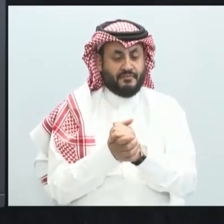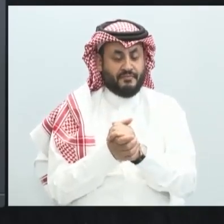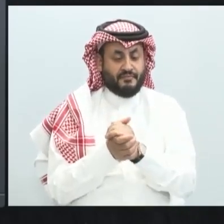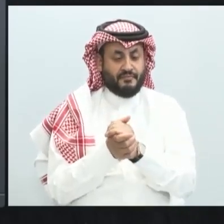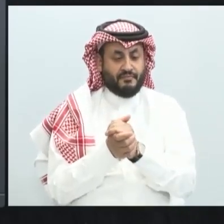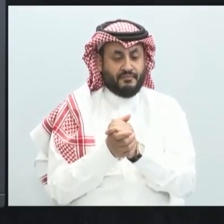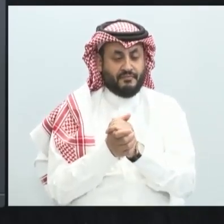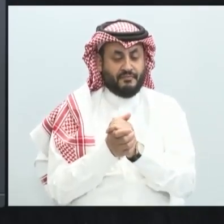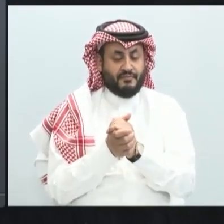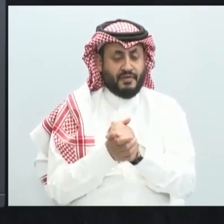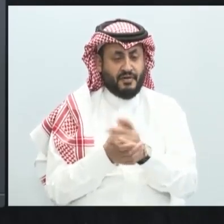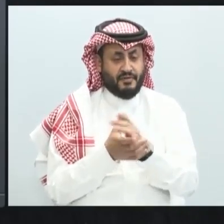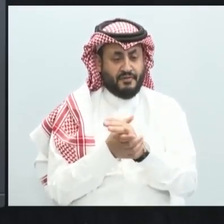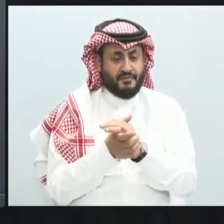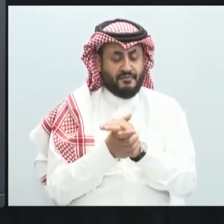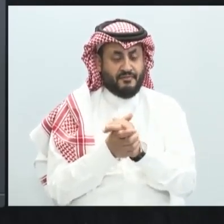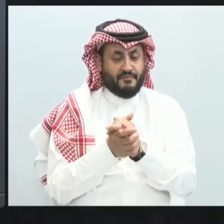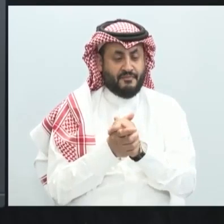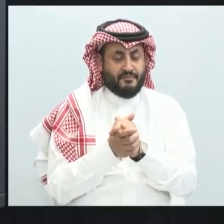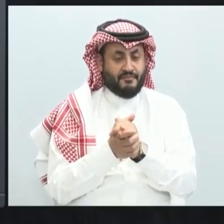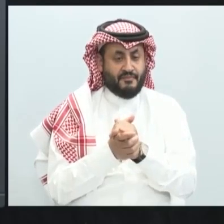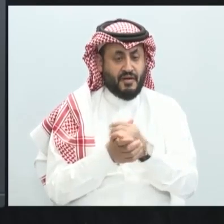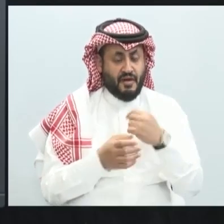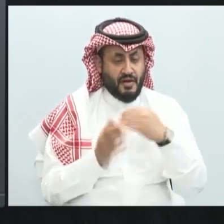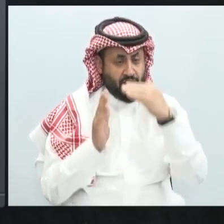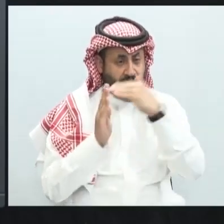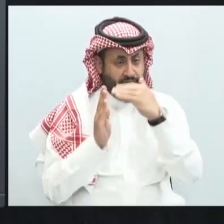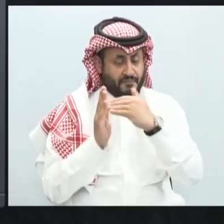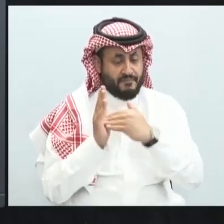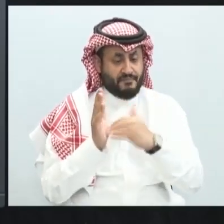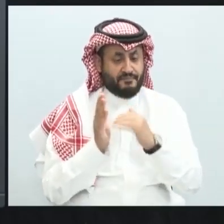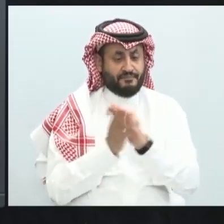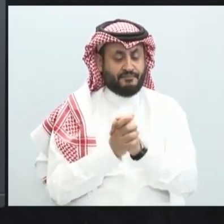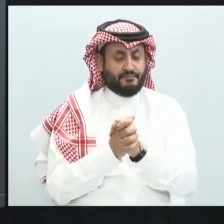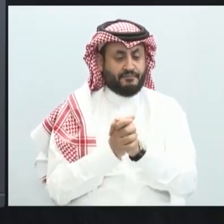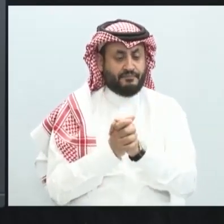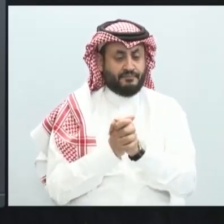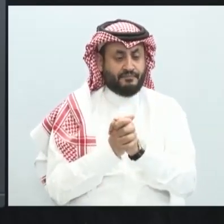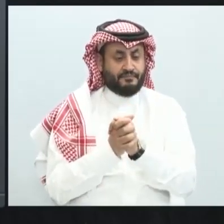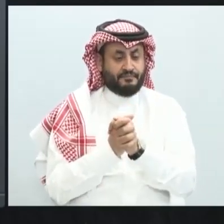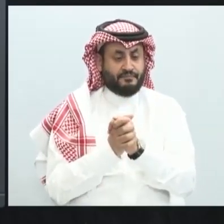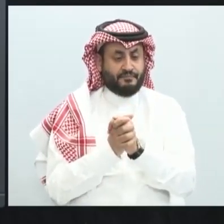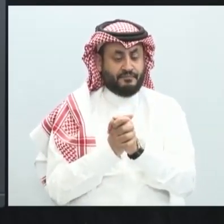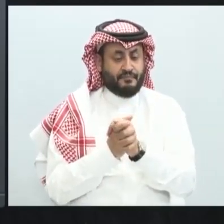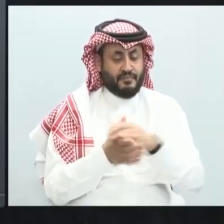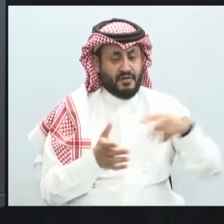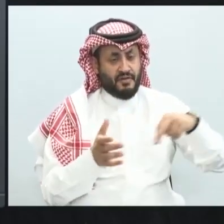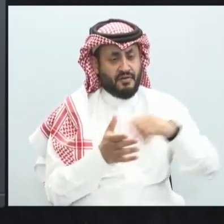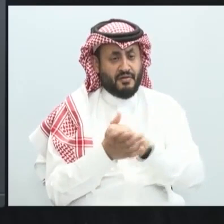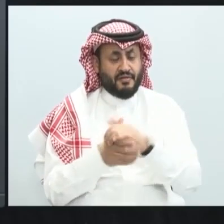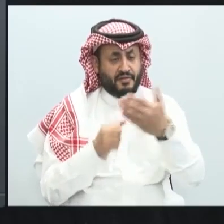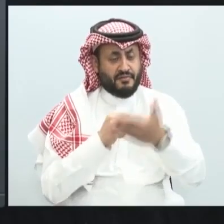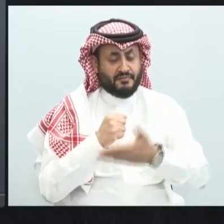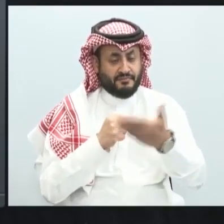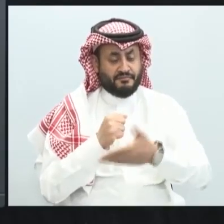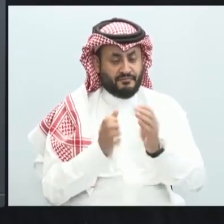to visit, which means my plans or my plan is visiting Abha.